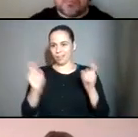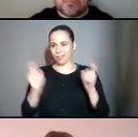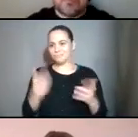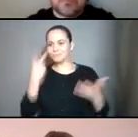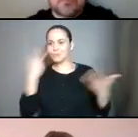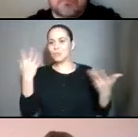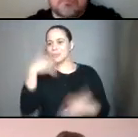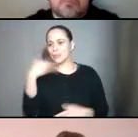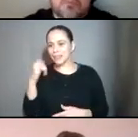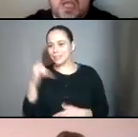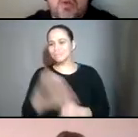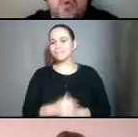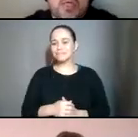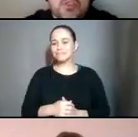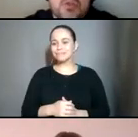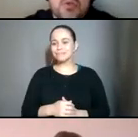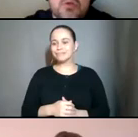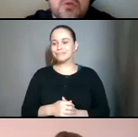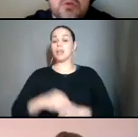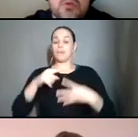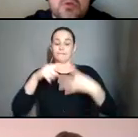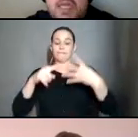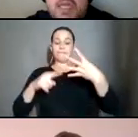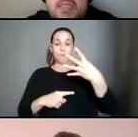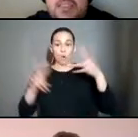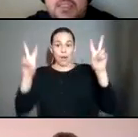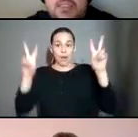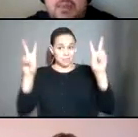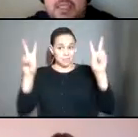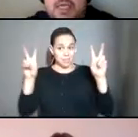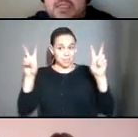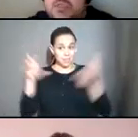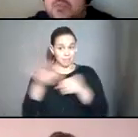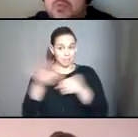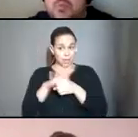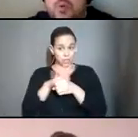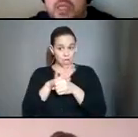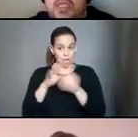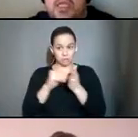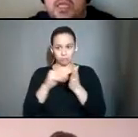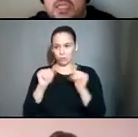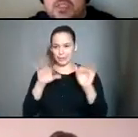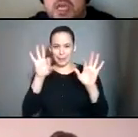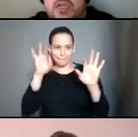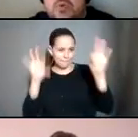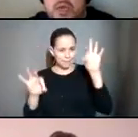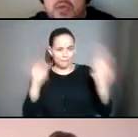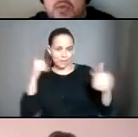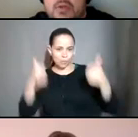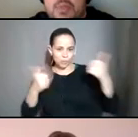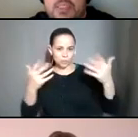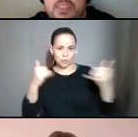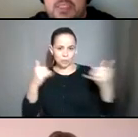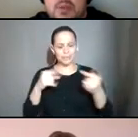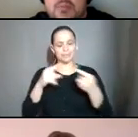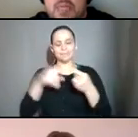There are 4 theme areas that the students can choose to play in: pixies,